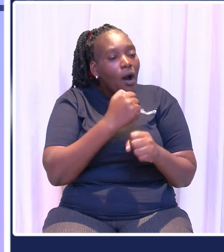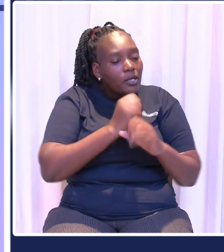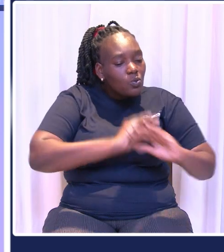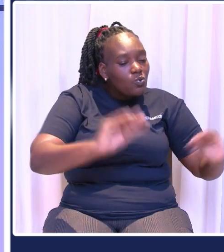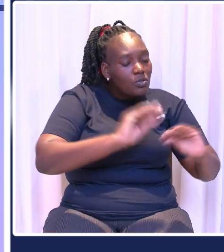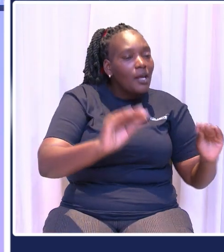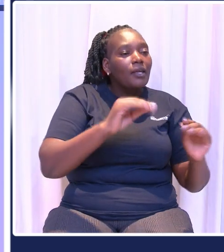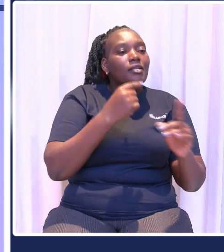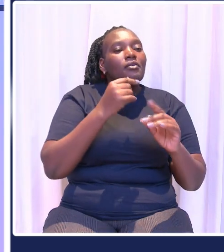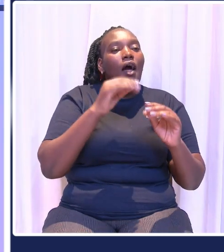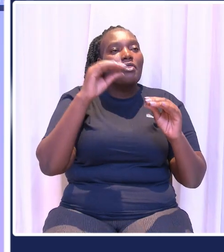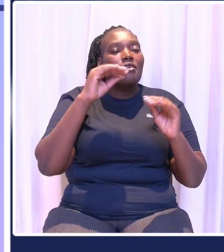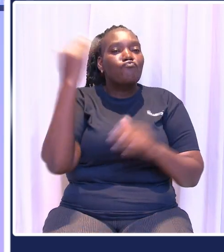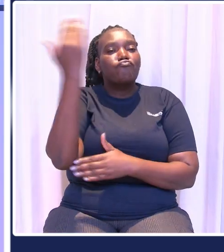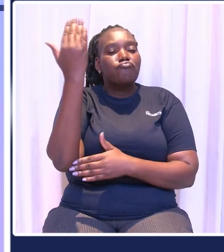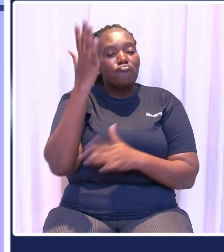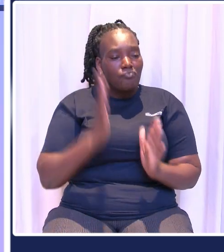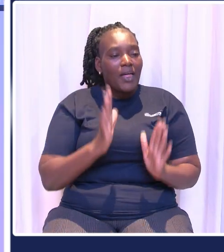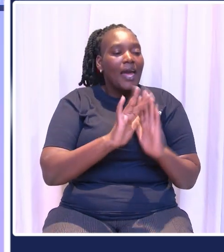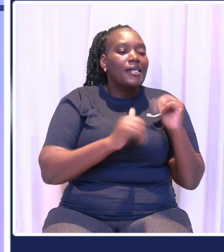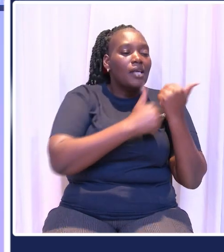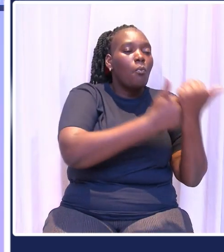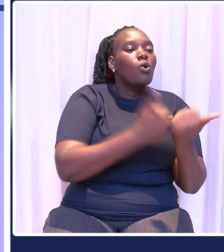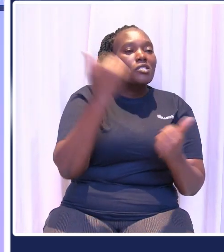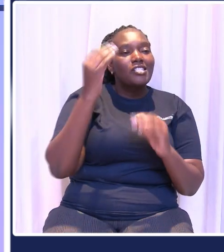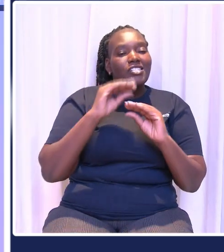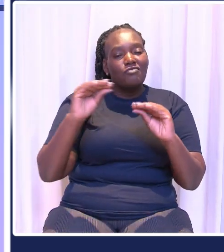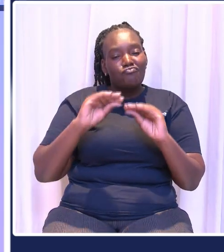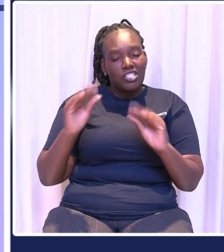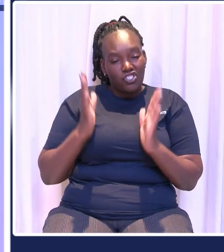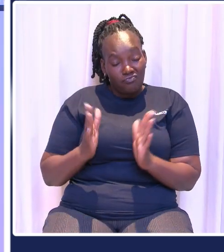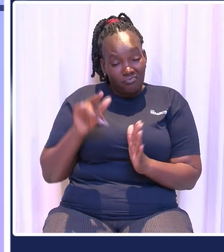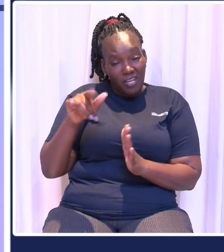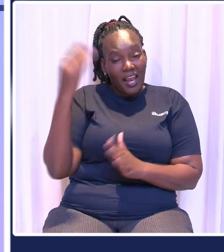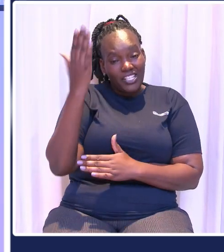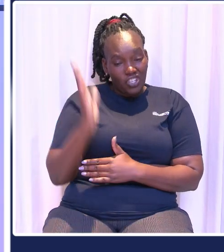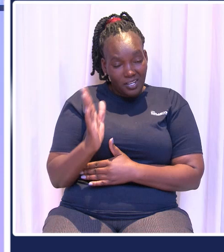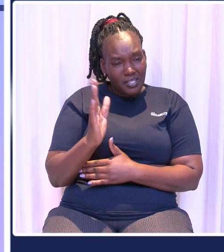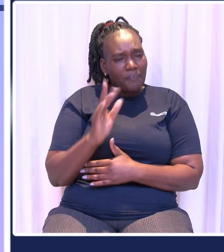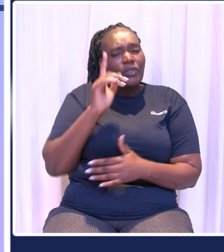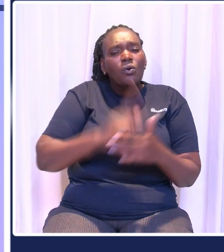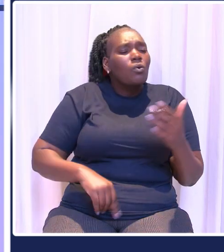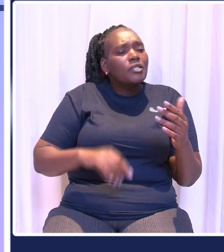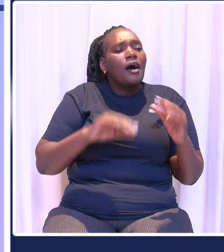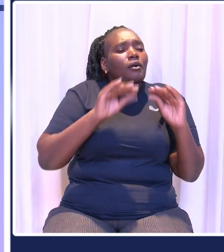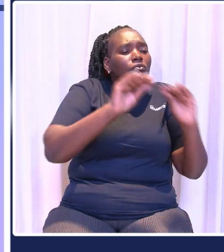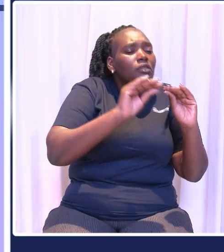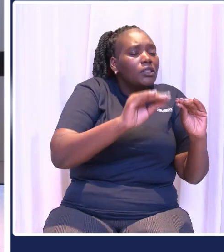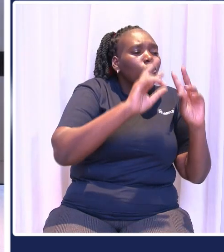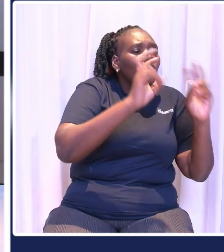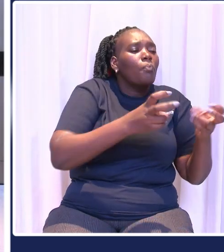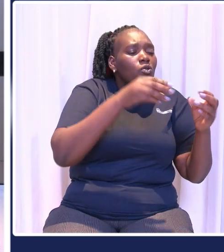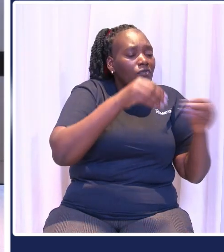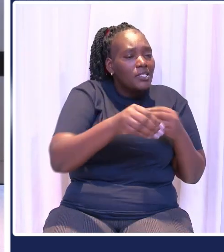train faculty and support faculty in thinking about what does it look like for them to teach topics of disability and